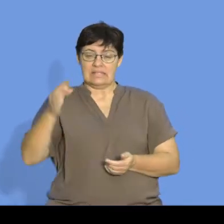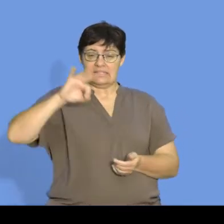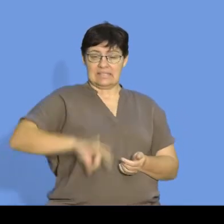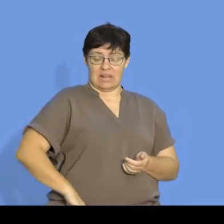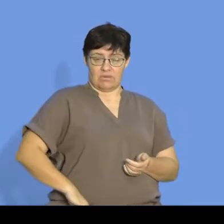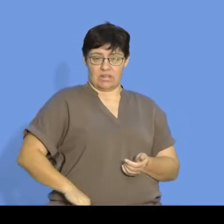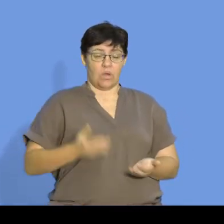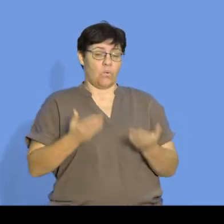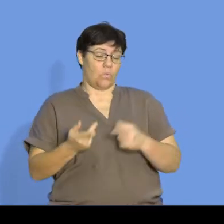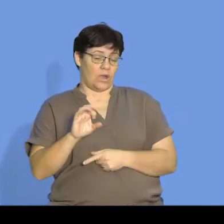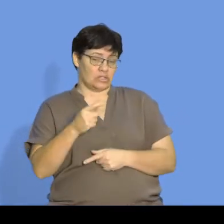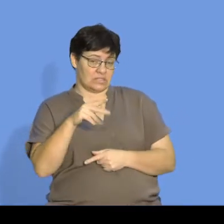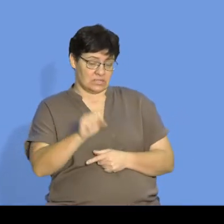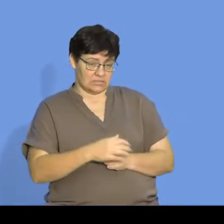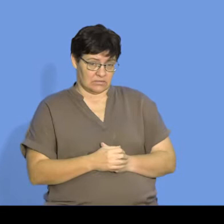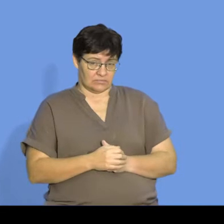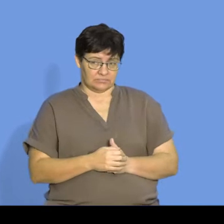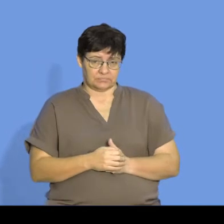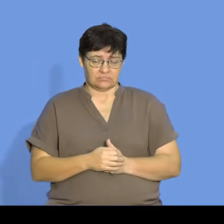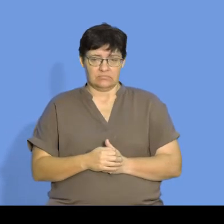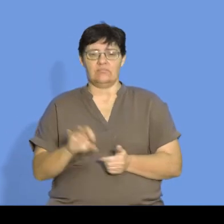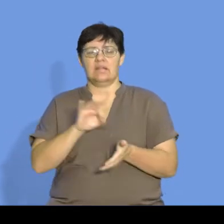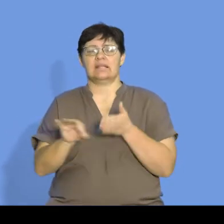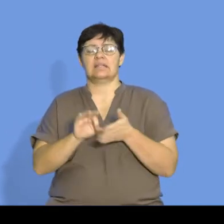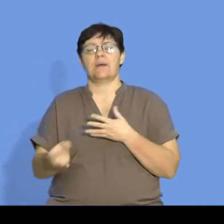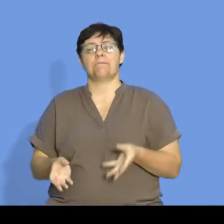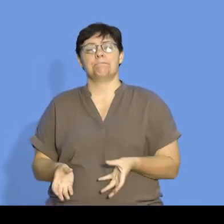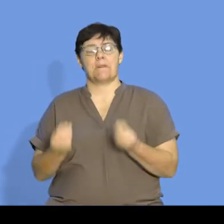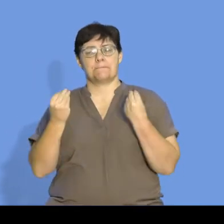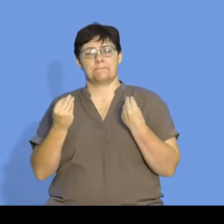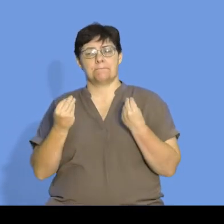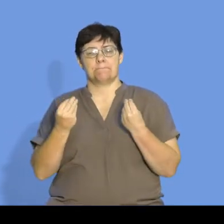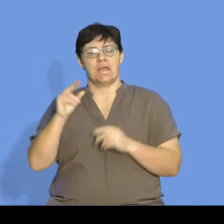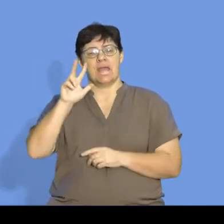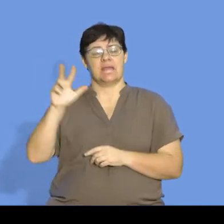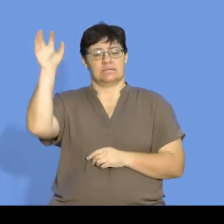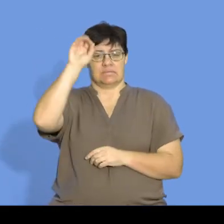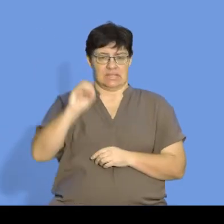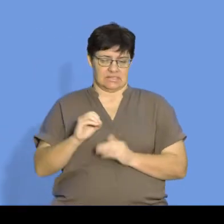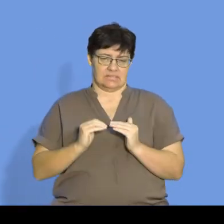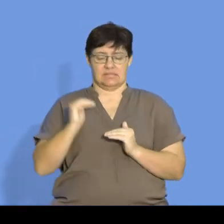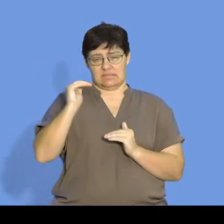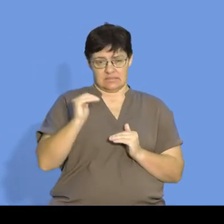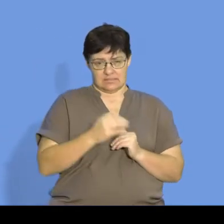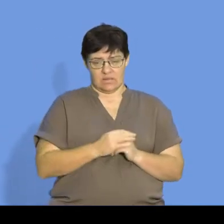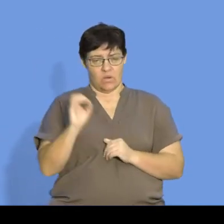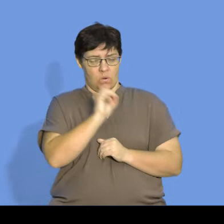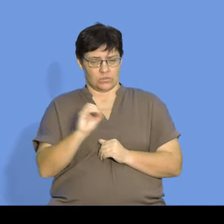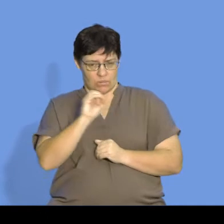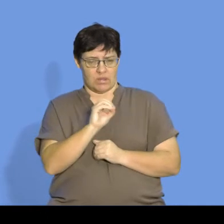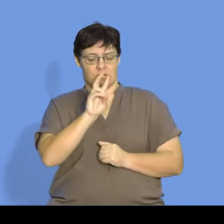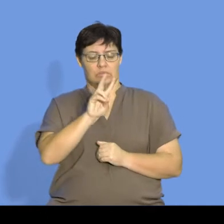have salaries and wages. The cleaner will receive an 8% increase